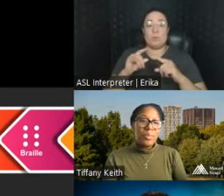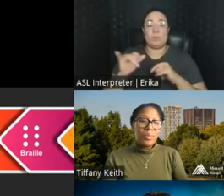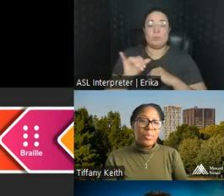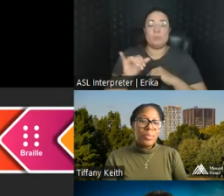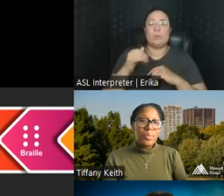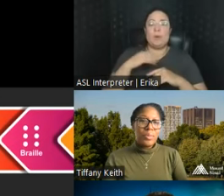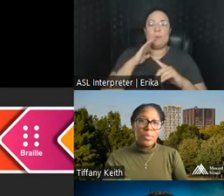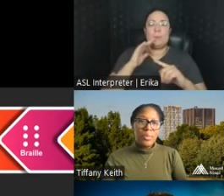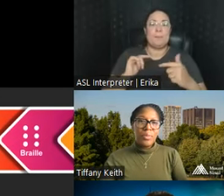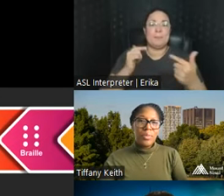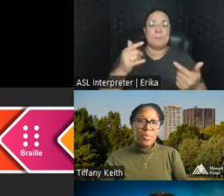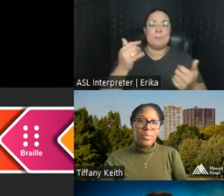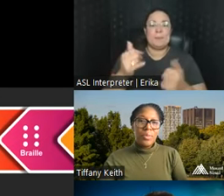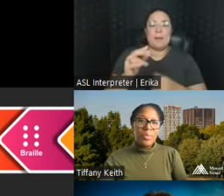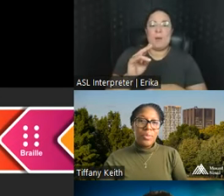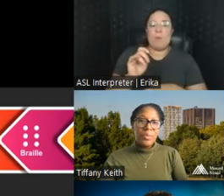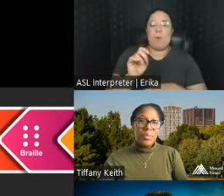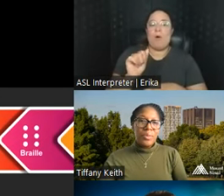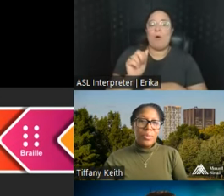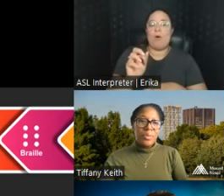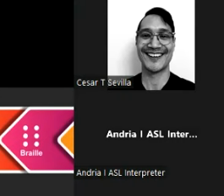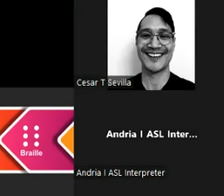pass it back over to Arthur.